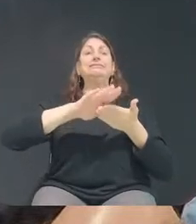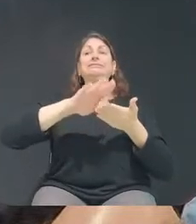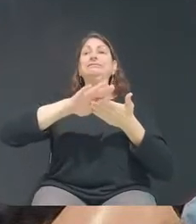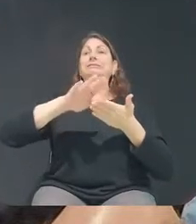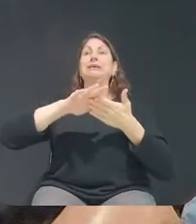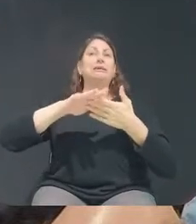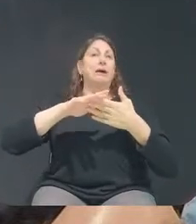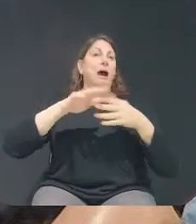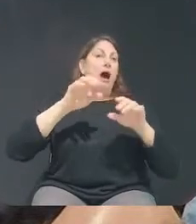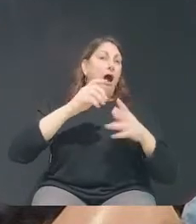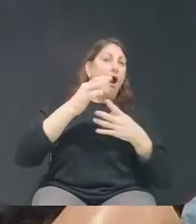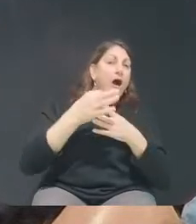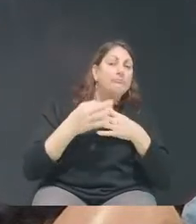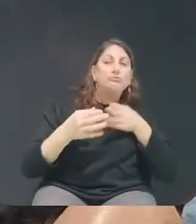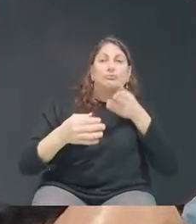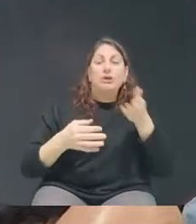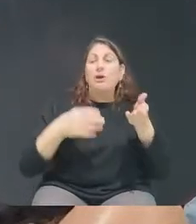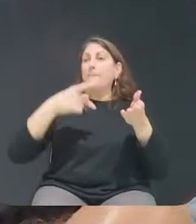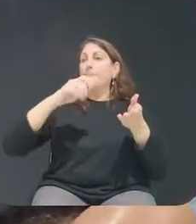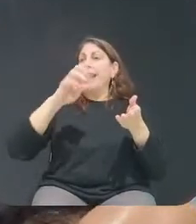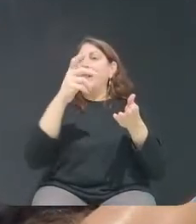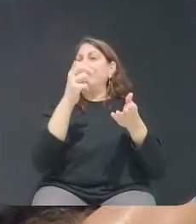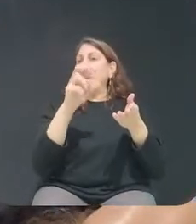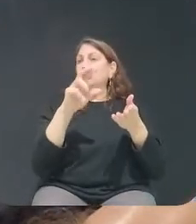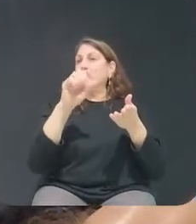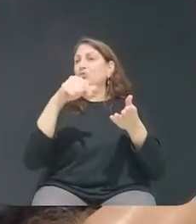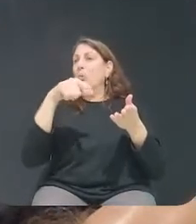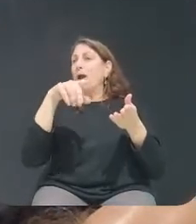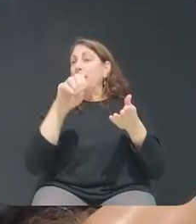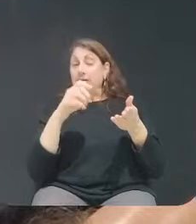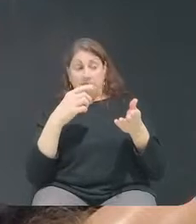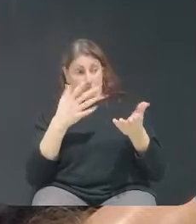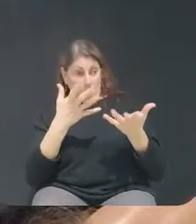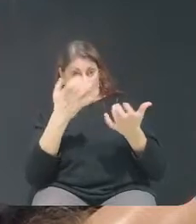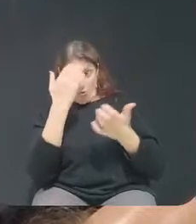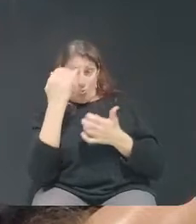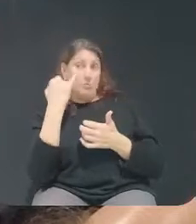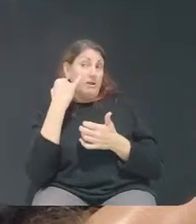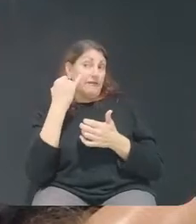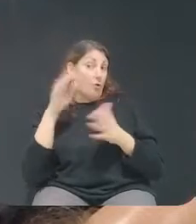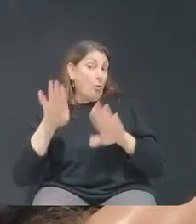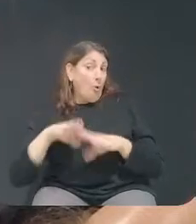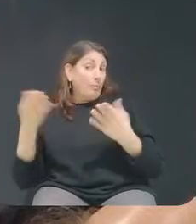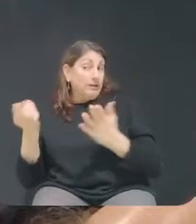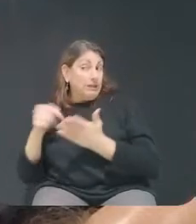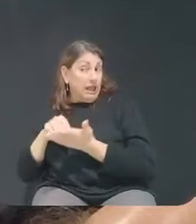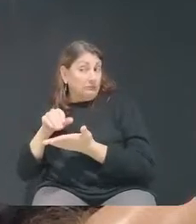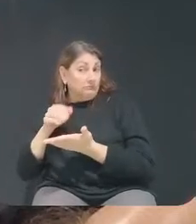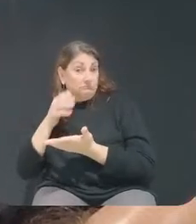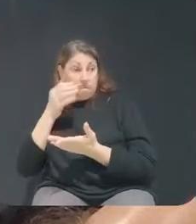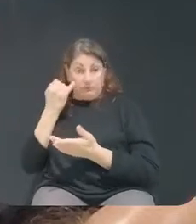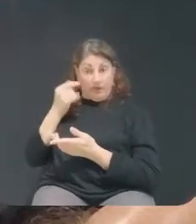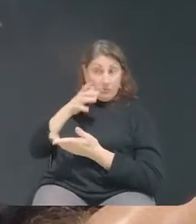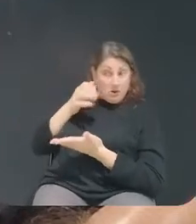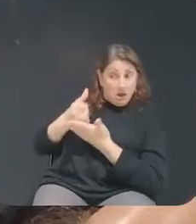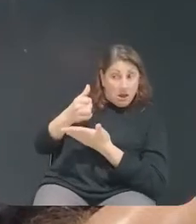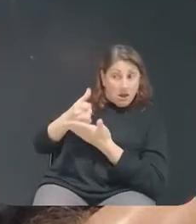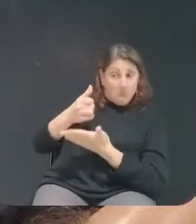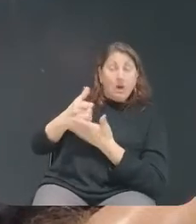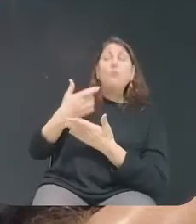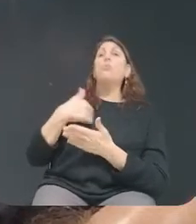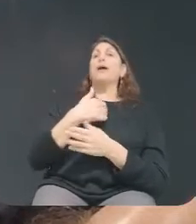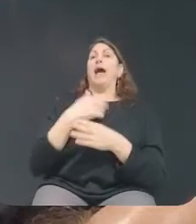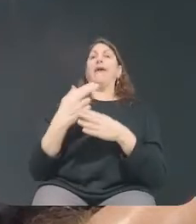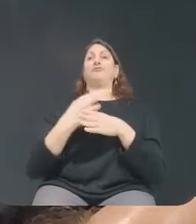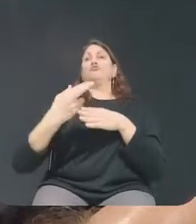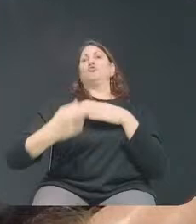present need and determine if reopening the comfort station would help. The archives has a copy of the resulting study, the cover